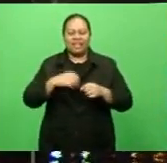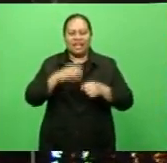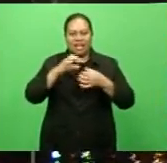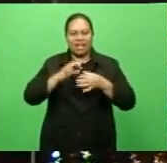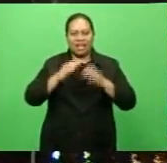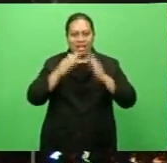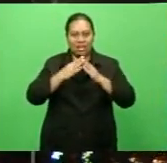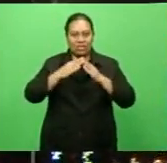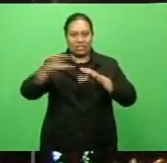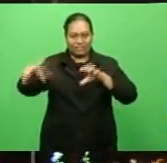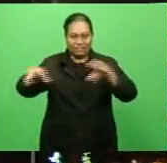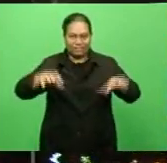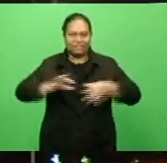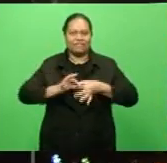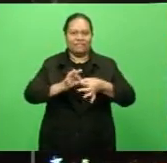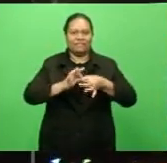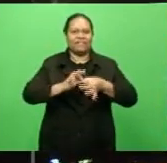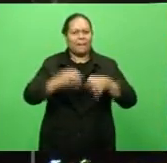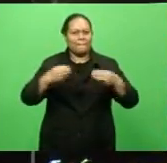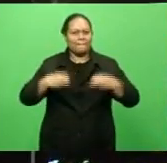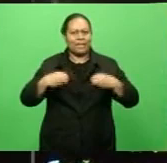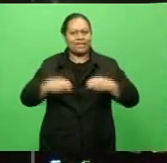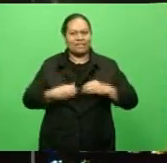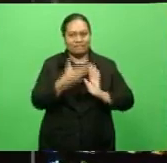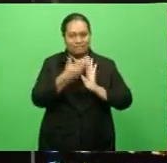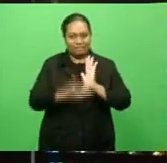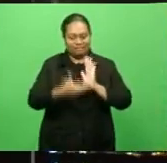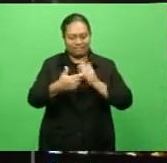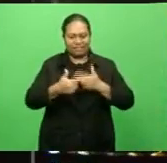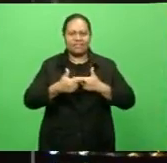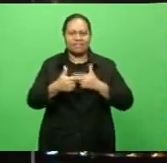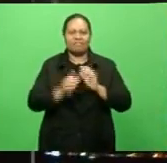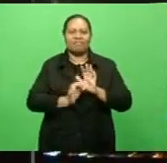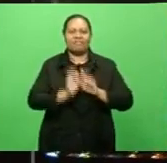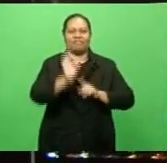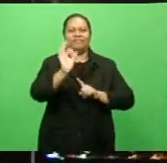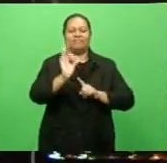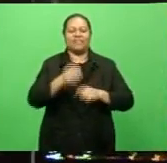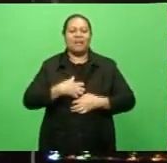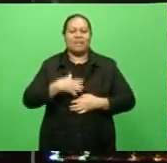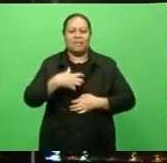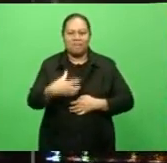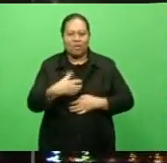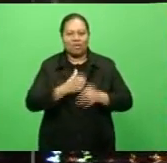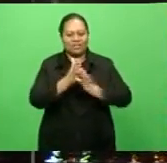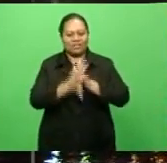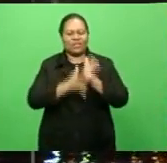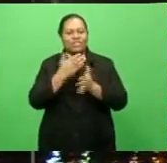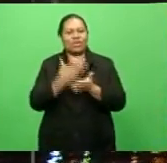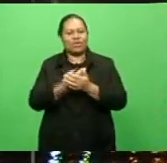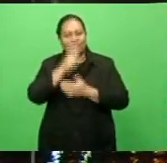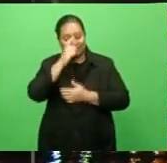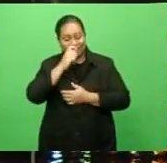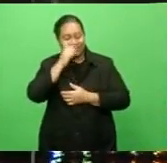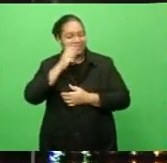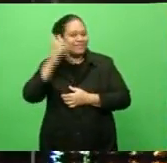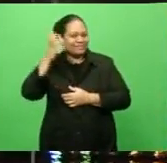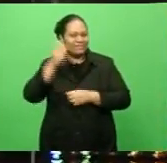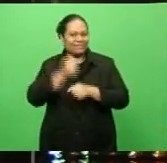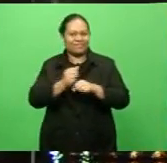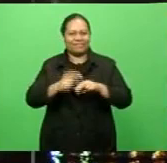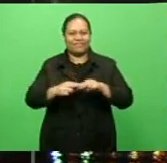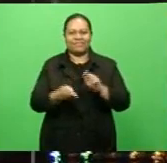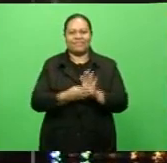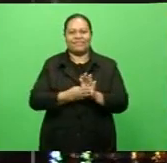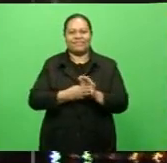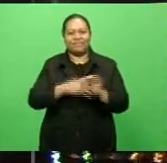merge, and business compliance levels improve. Now for these stories and others, tune in daily to our sister radio station, Gold FM.